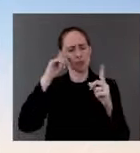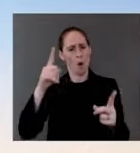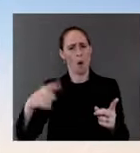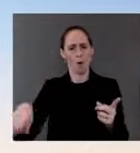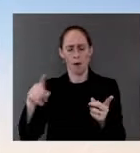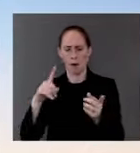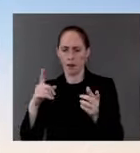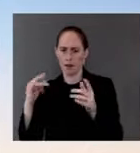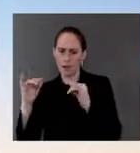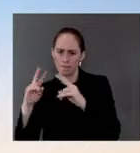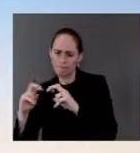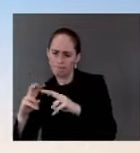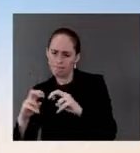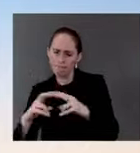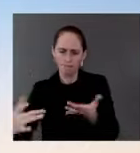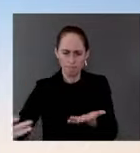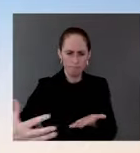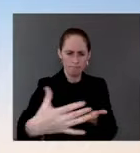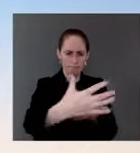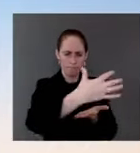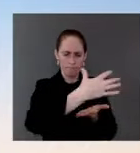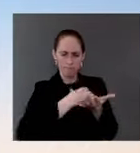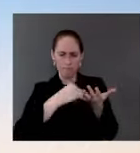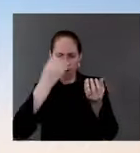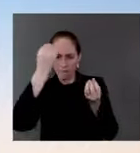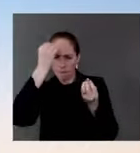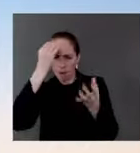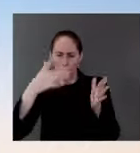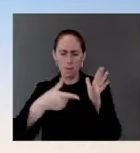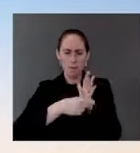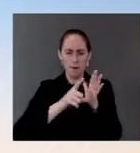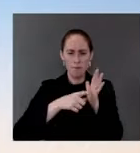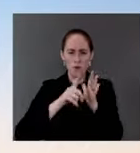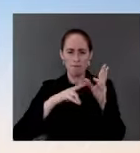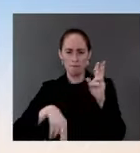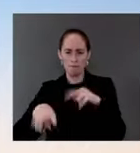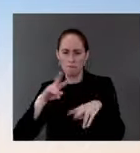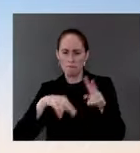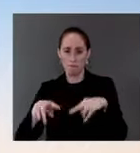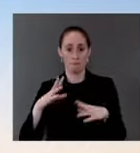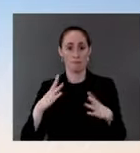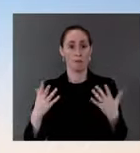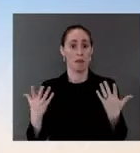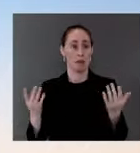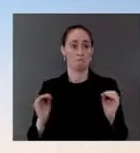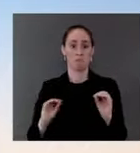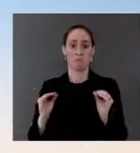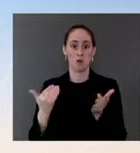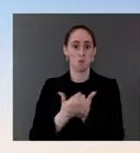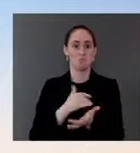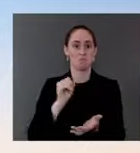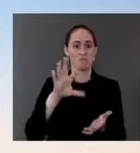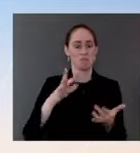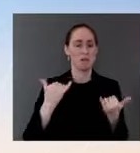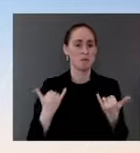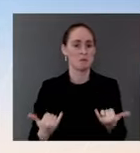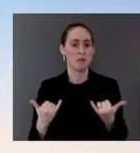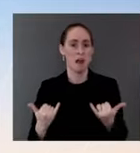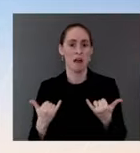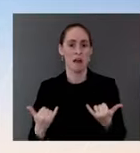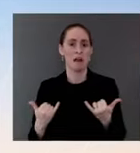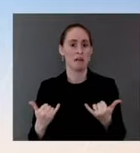today, but as soon as they have an assessment to make, they will make it. There's also a briefing this afternoon with the COVID team as well. Thank you. Go ahead. Thanks,